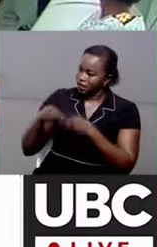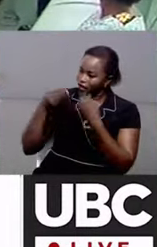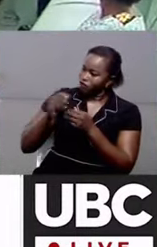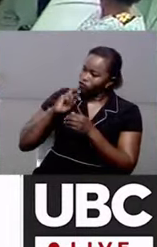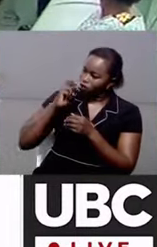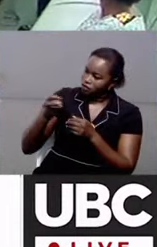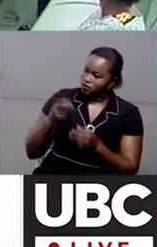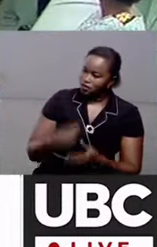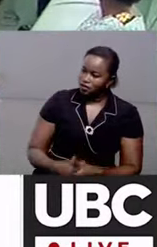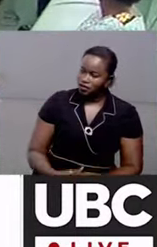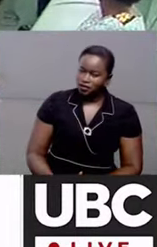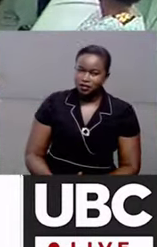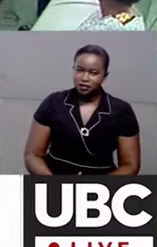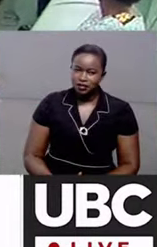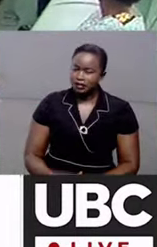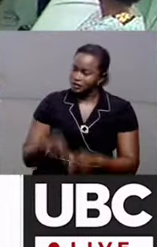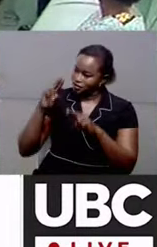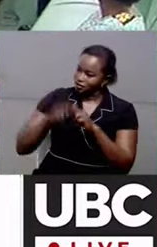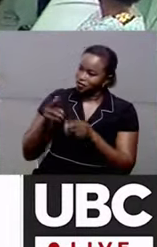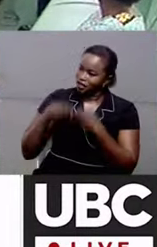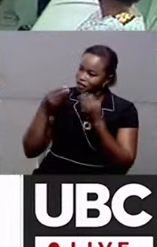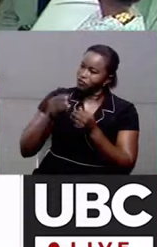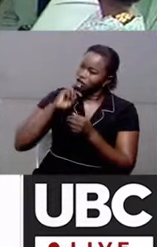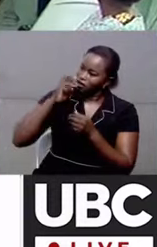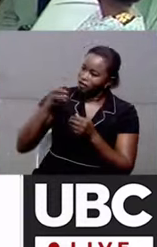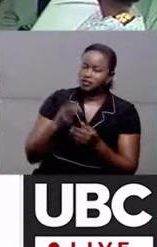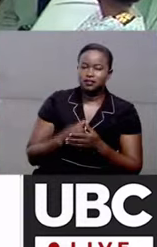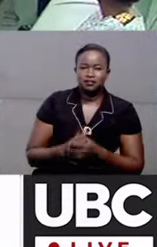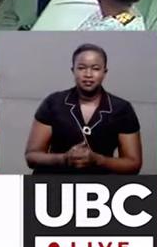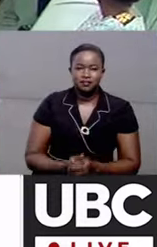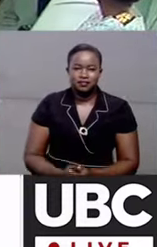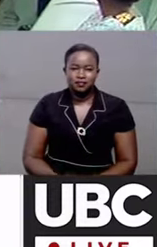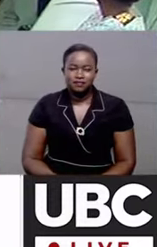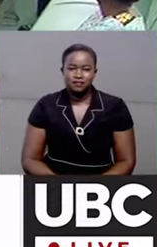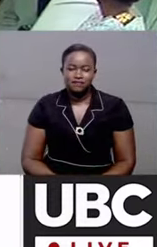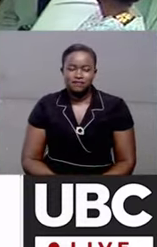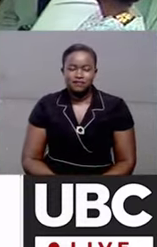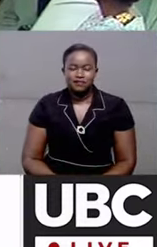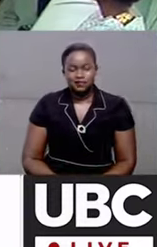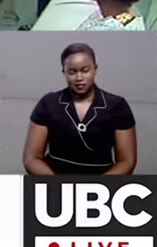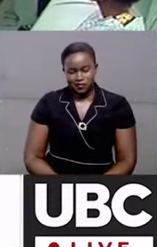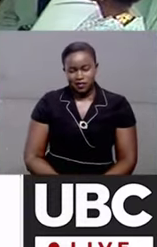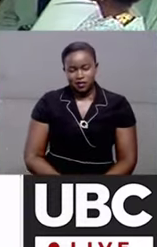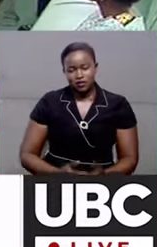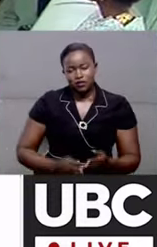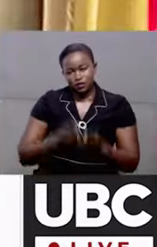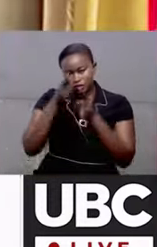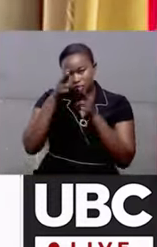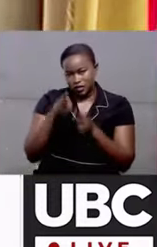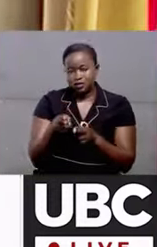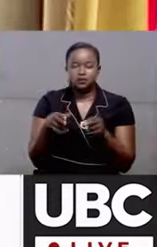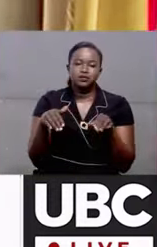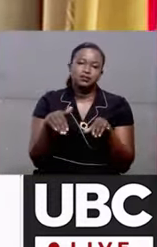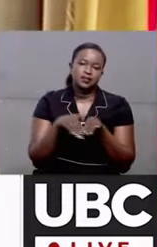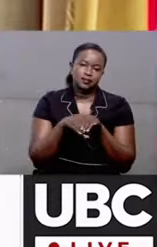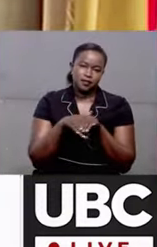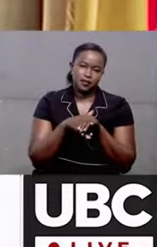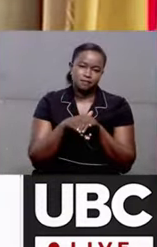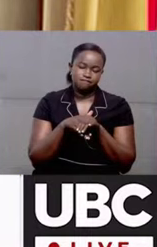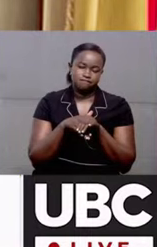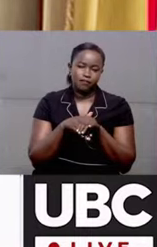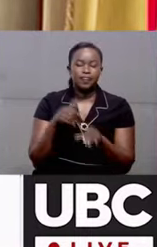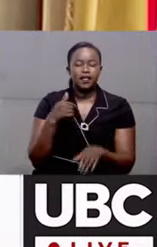answer. Sit and I give you an answer. Honorable members, I